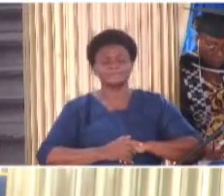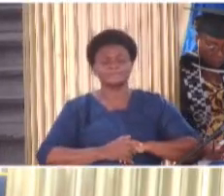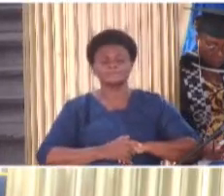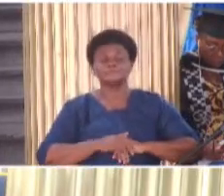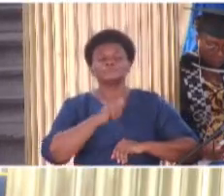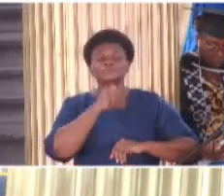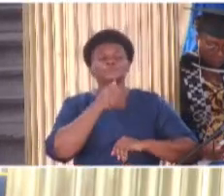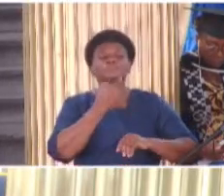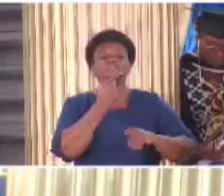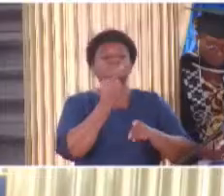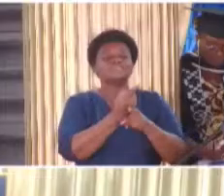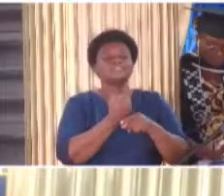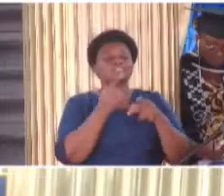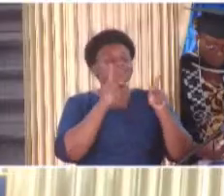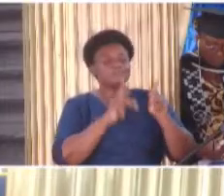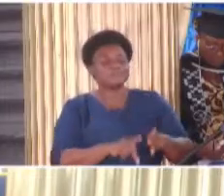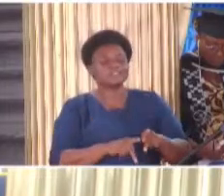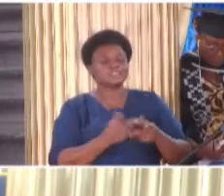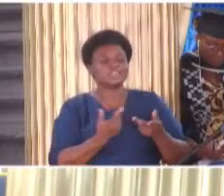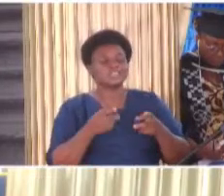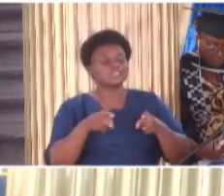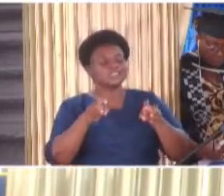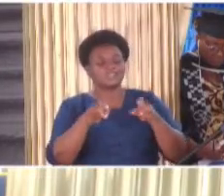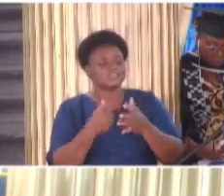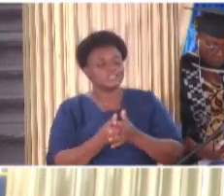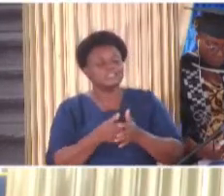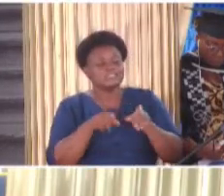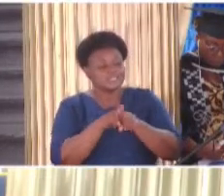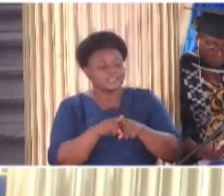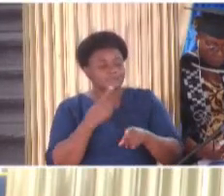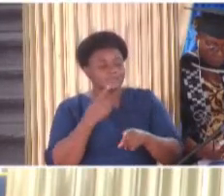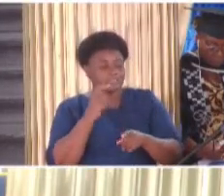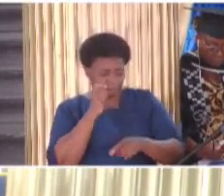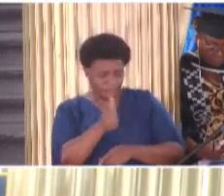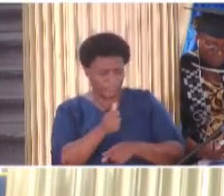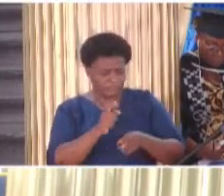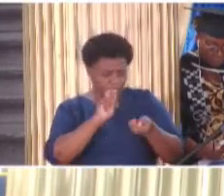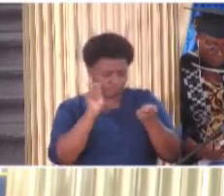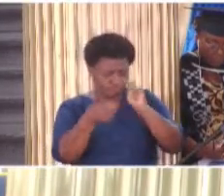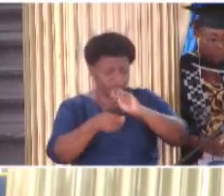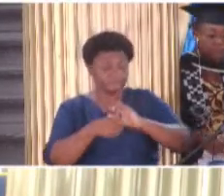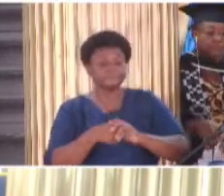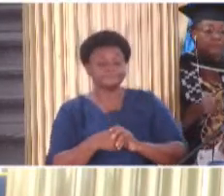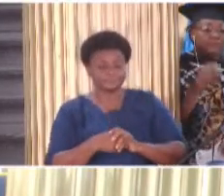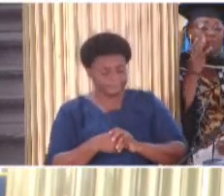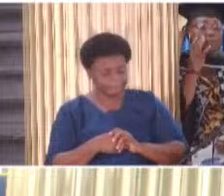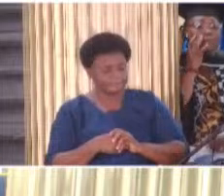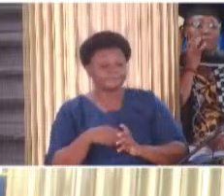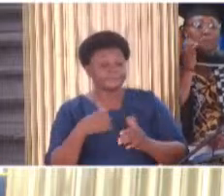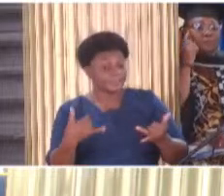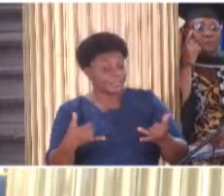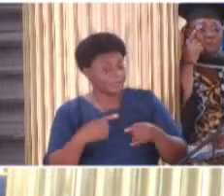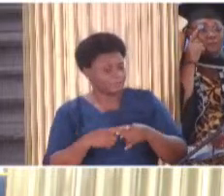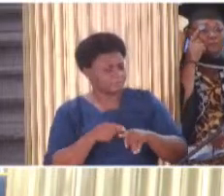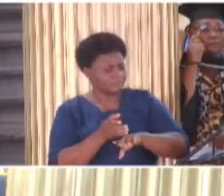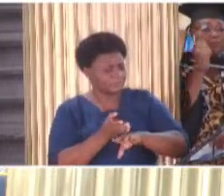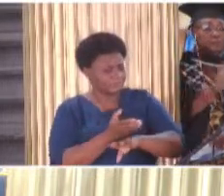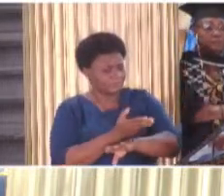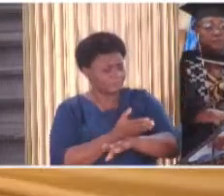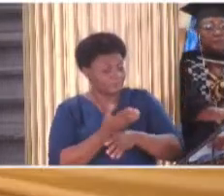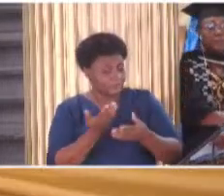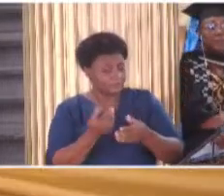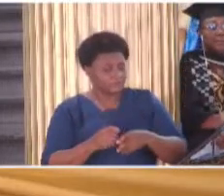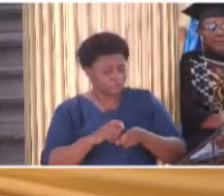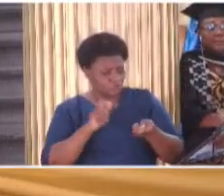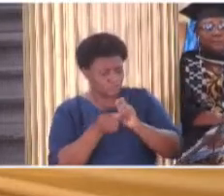not merely a personal milestone. It is a catalyst for transformation. We now possess the power to shape young